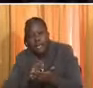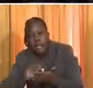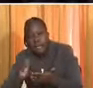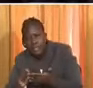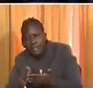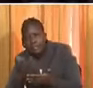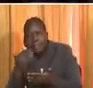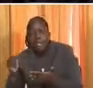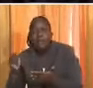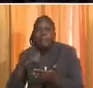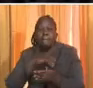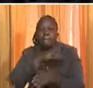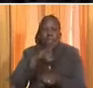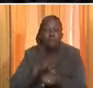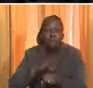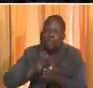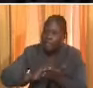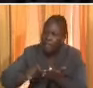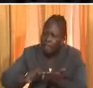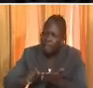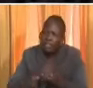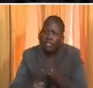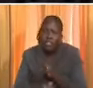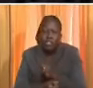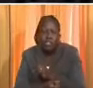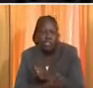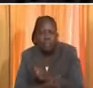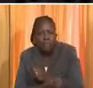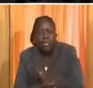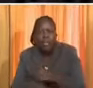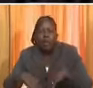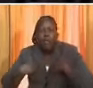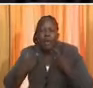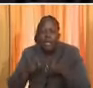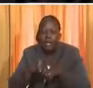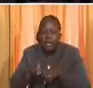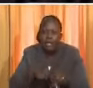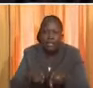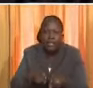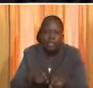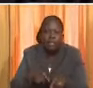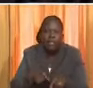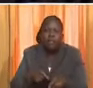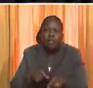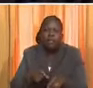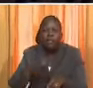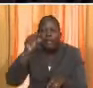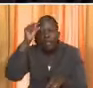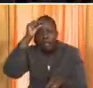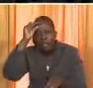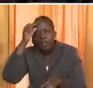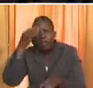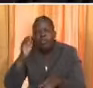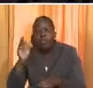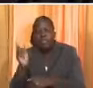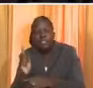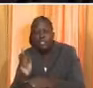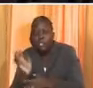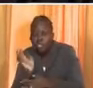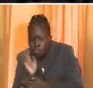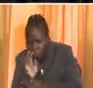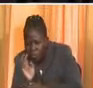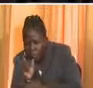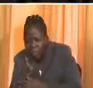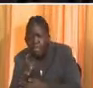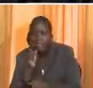Secretary, State Department for Sports, directing the Director General, Sports Kenya, to supervise the staff